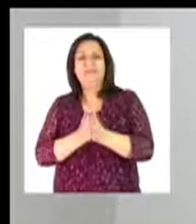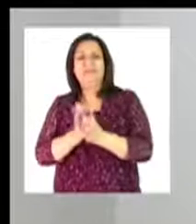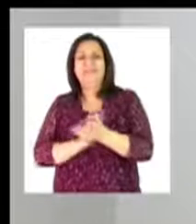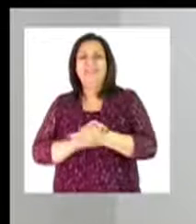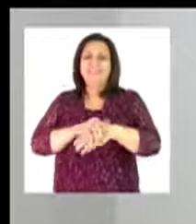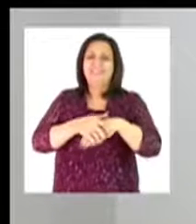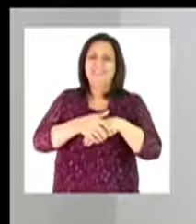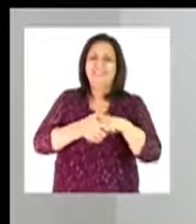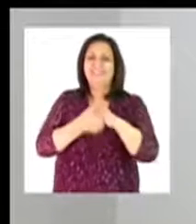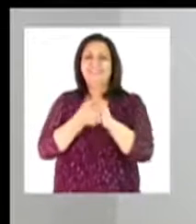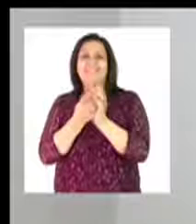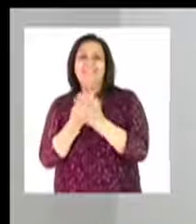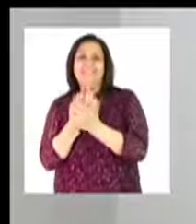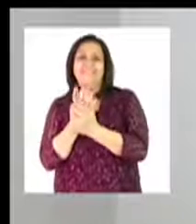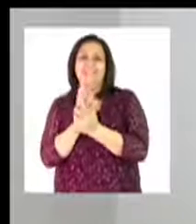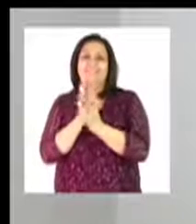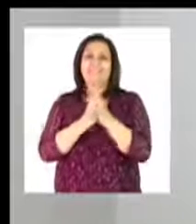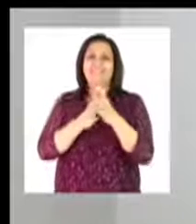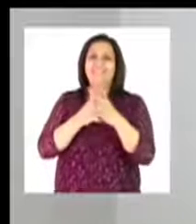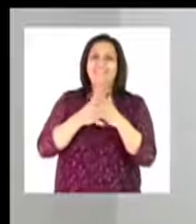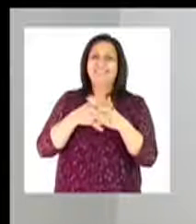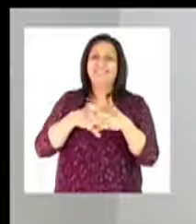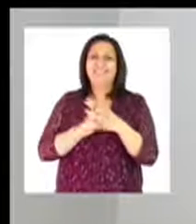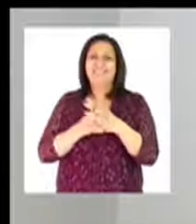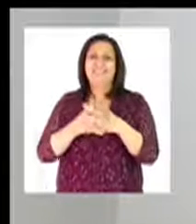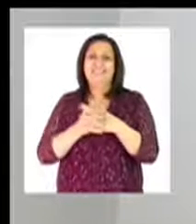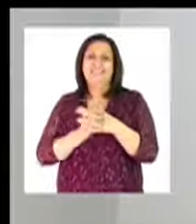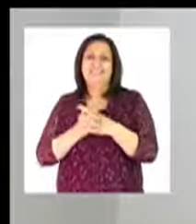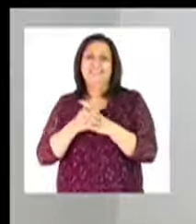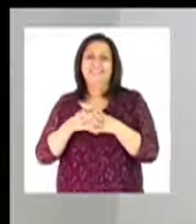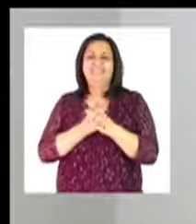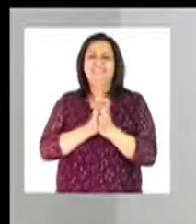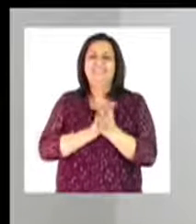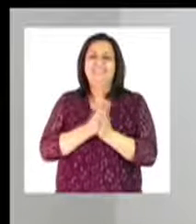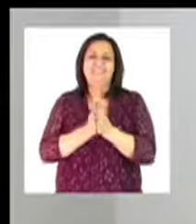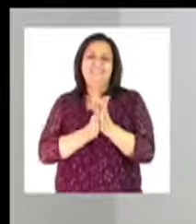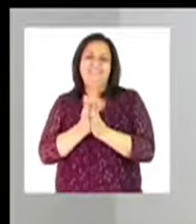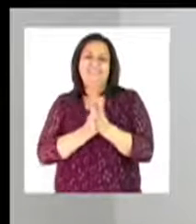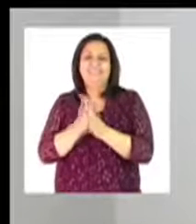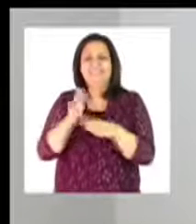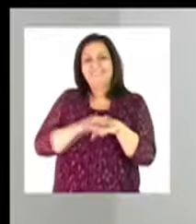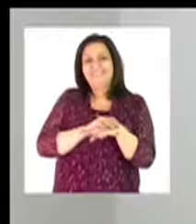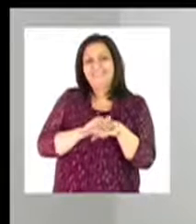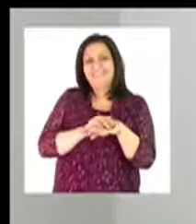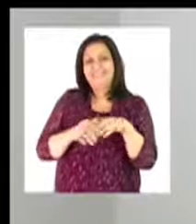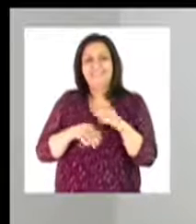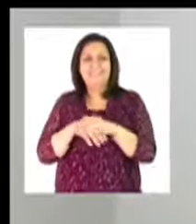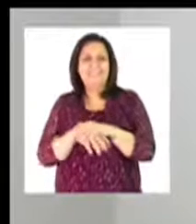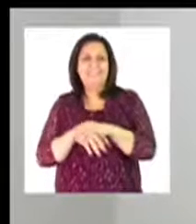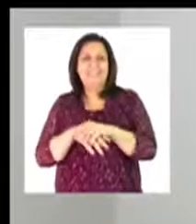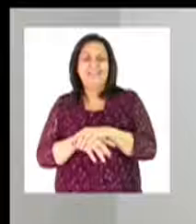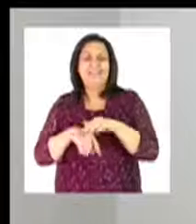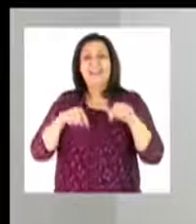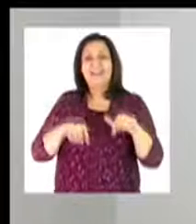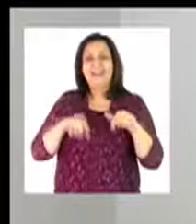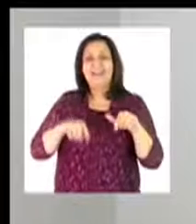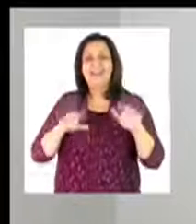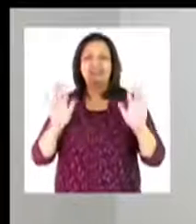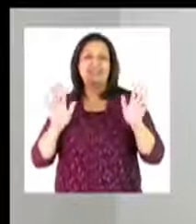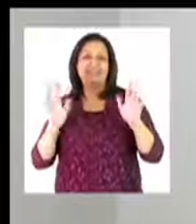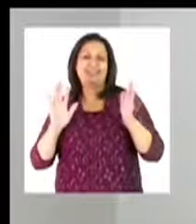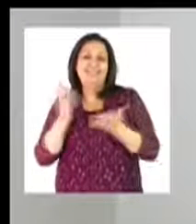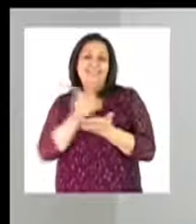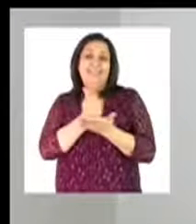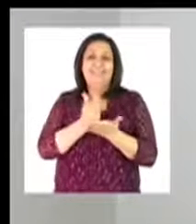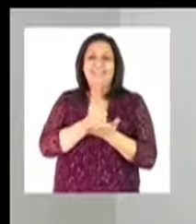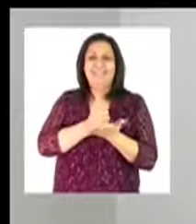your hands back, inside and forth. Now your hands and mine are clean. We have